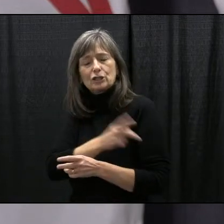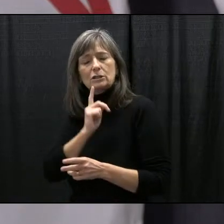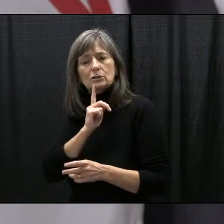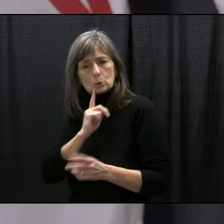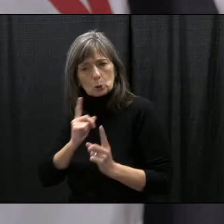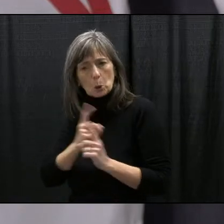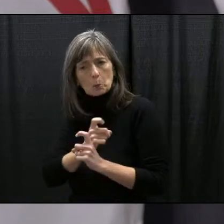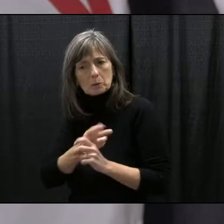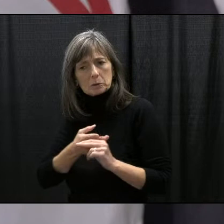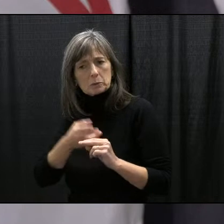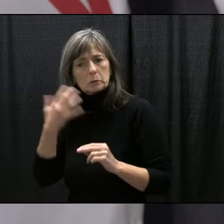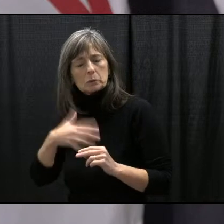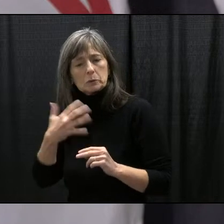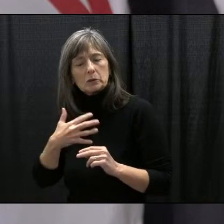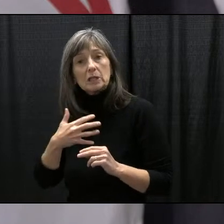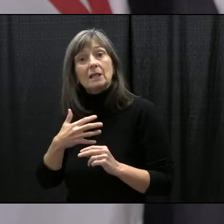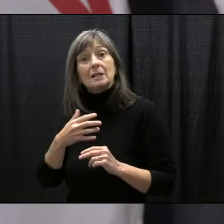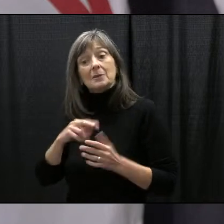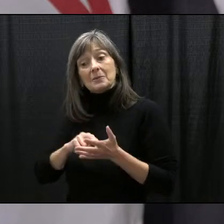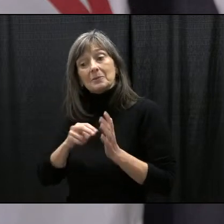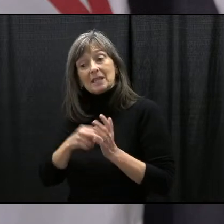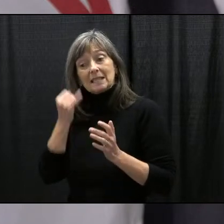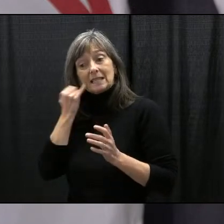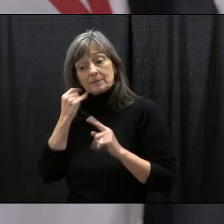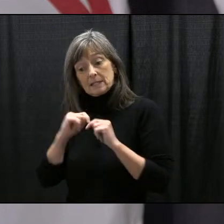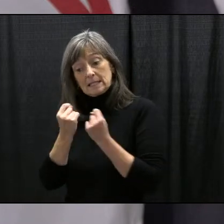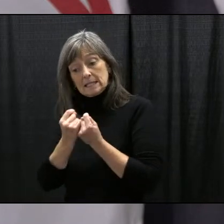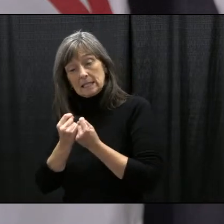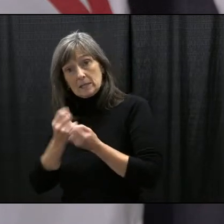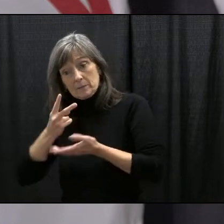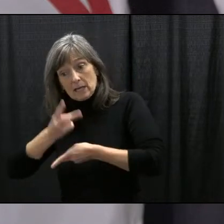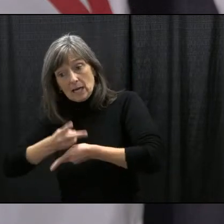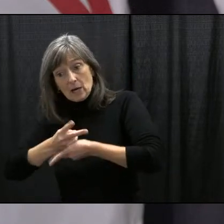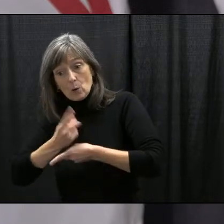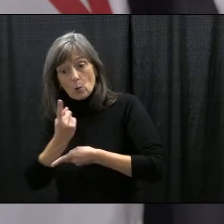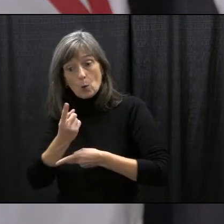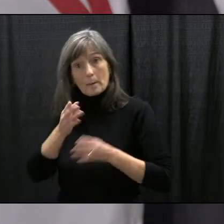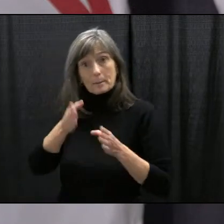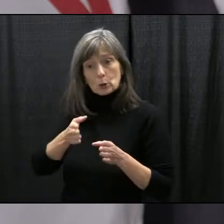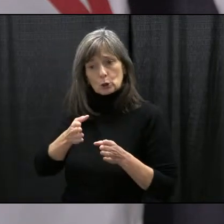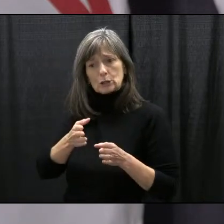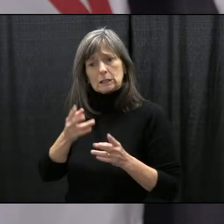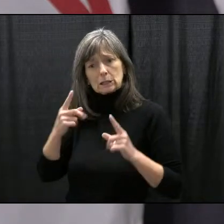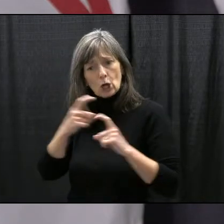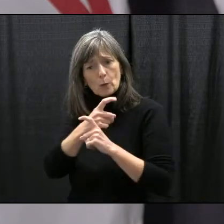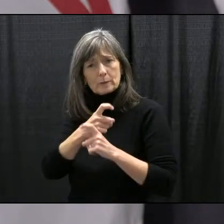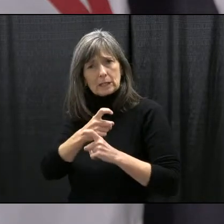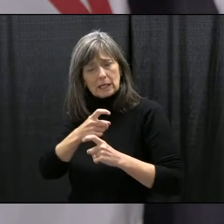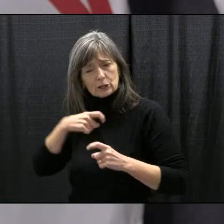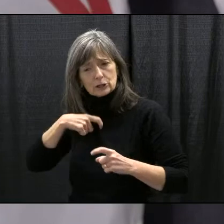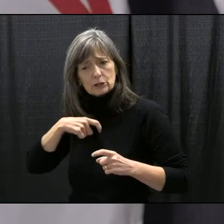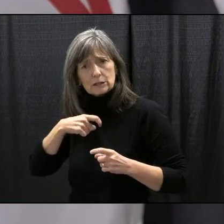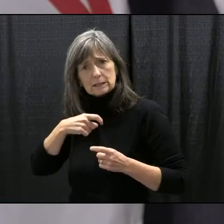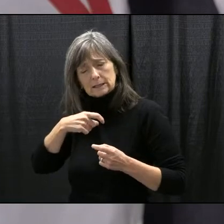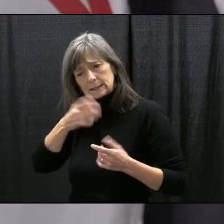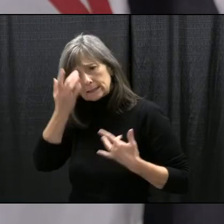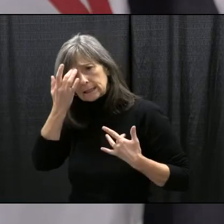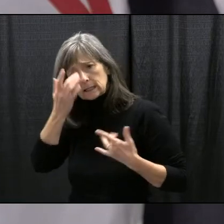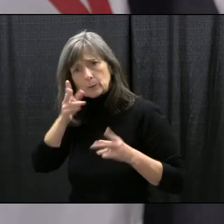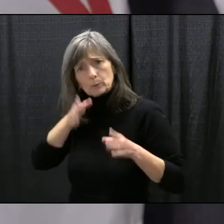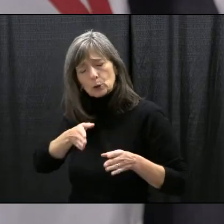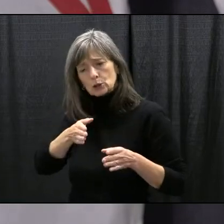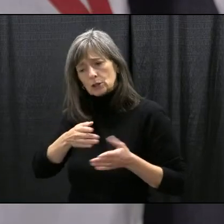an extra for collaborative team-based care and for activities such as conferencing with other